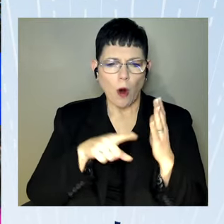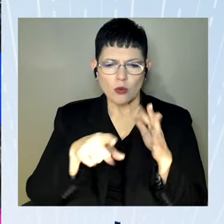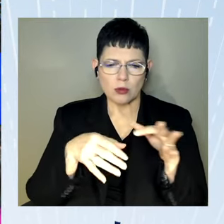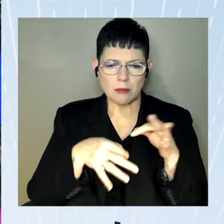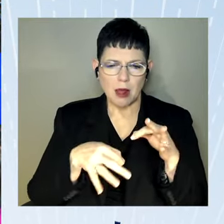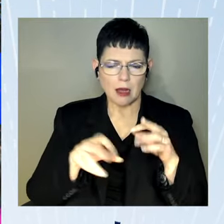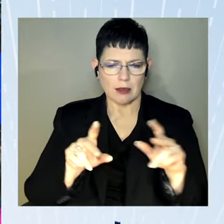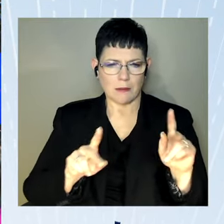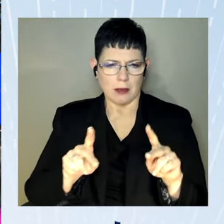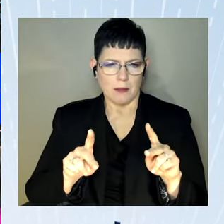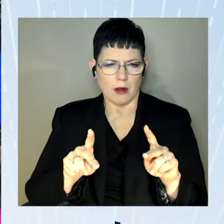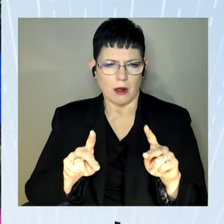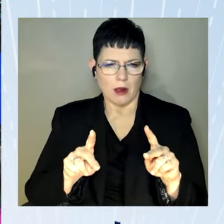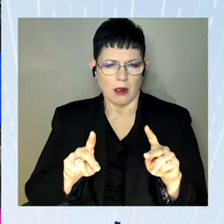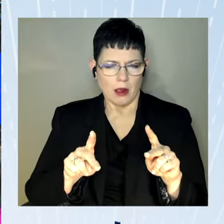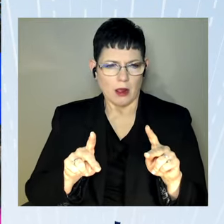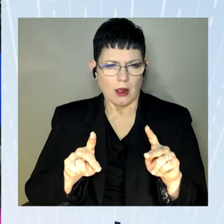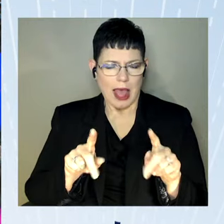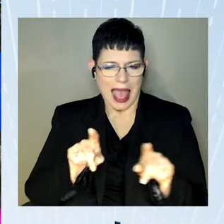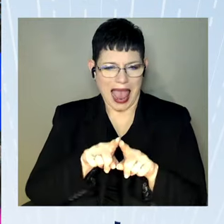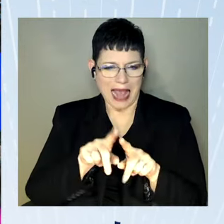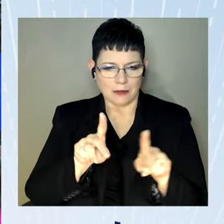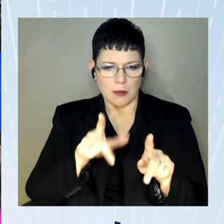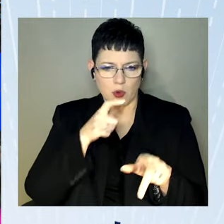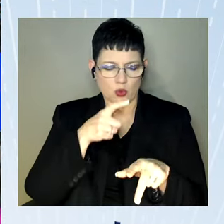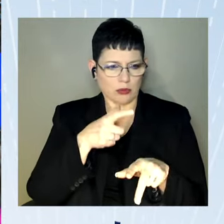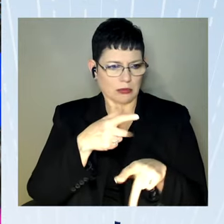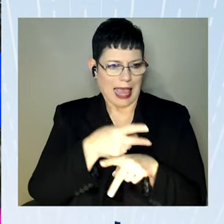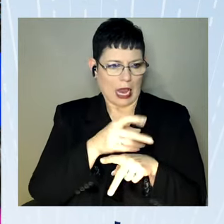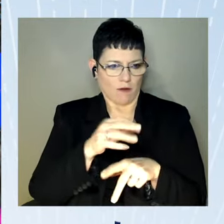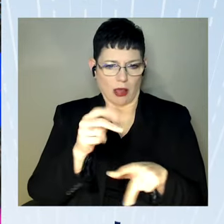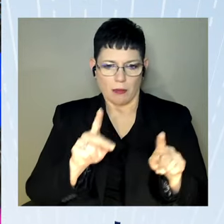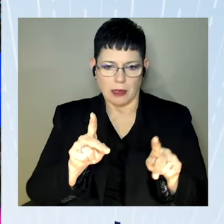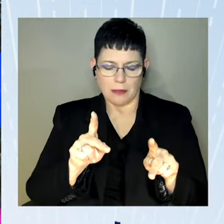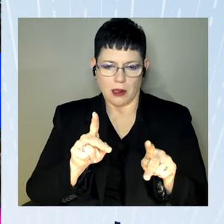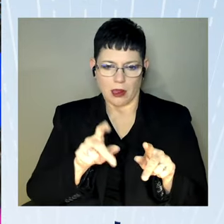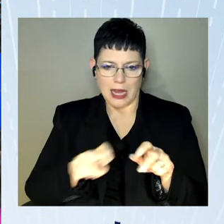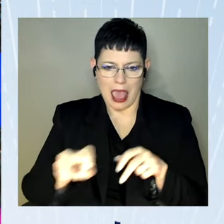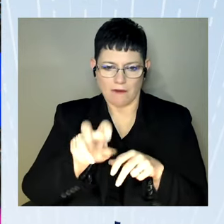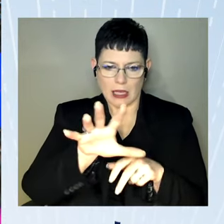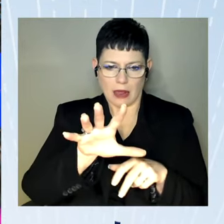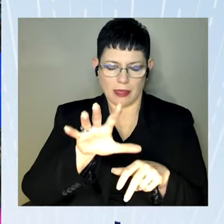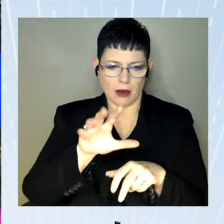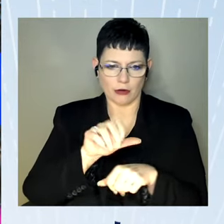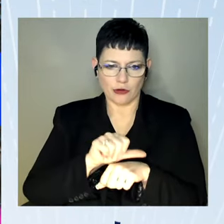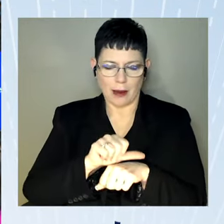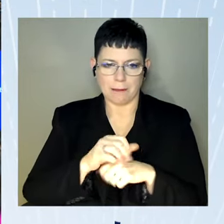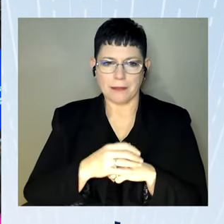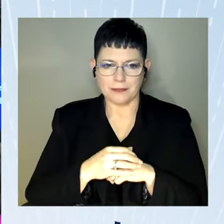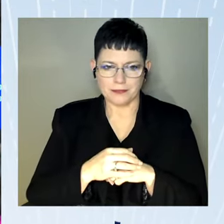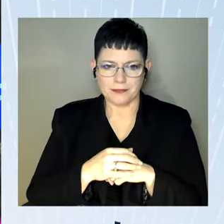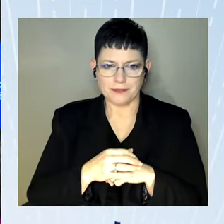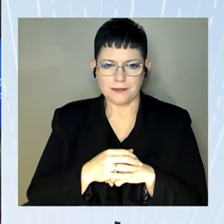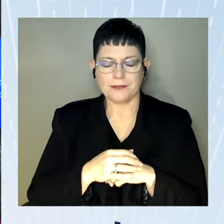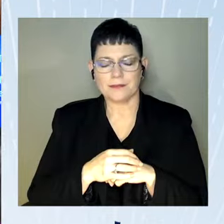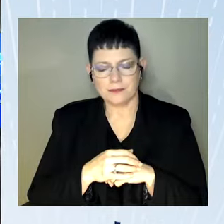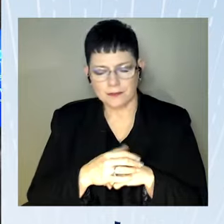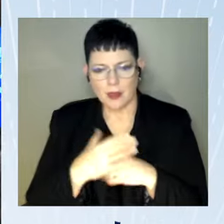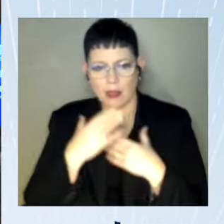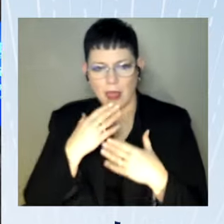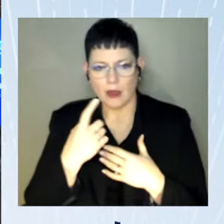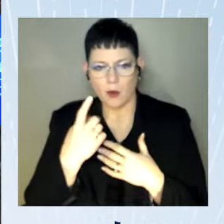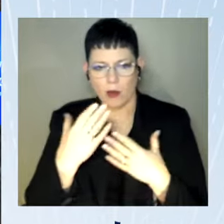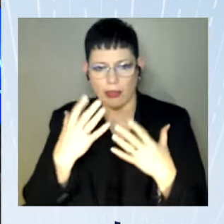support as they navigate the care economy? Thank you for that question. One thing, sadly, that I've learned is that in one of the